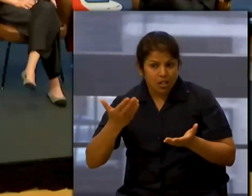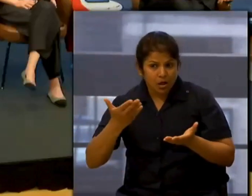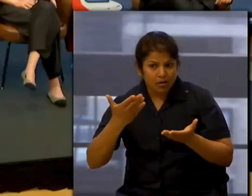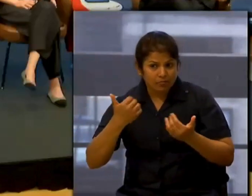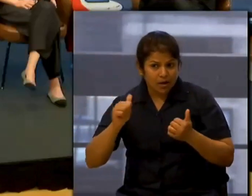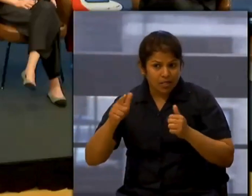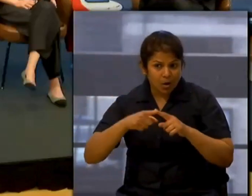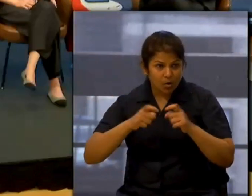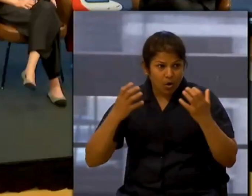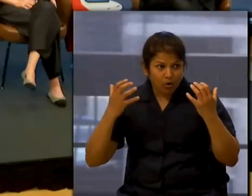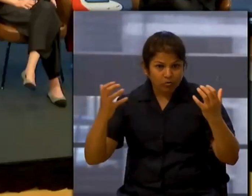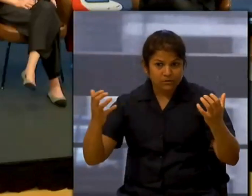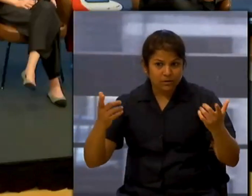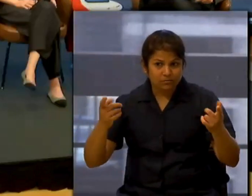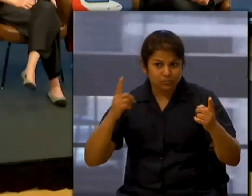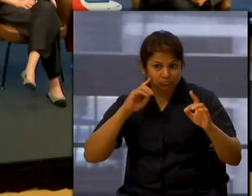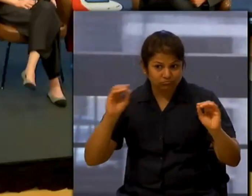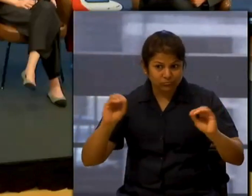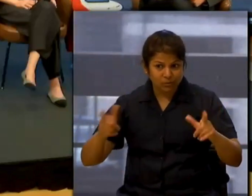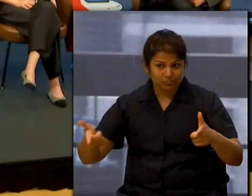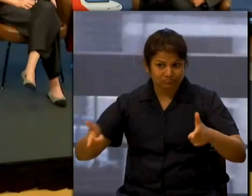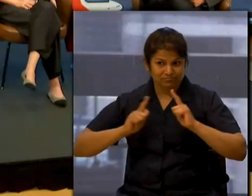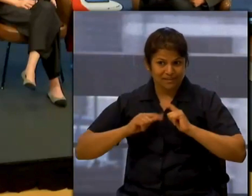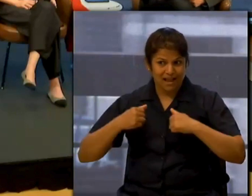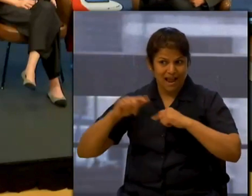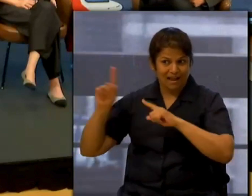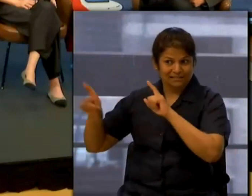another burning question in the audience for?